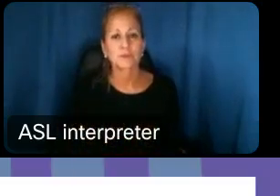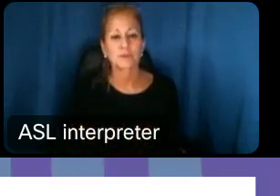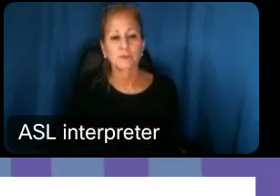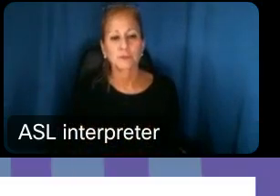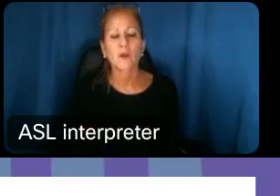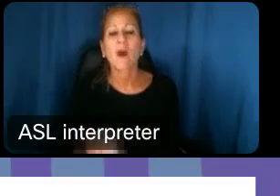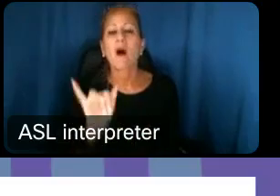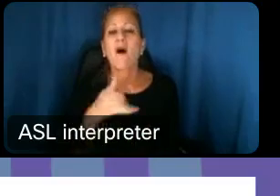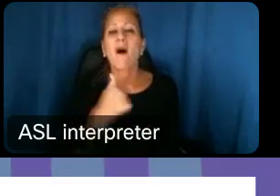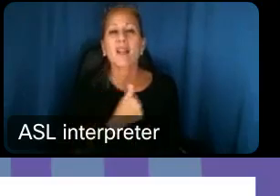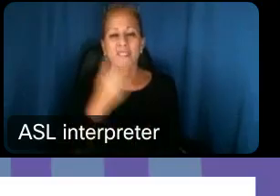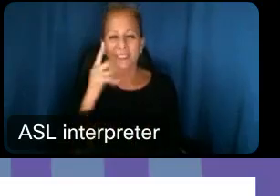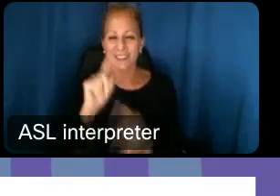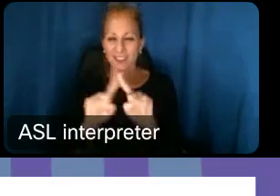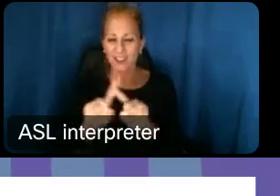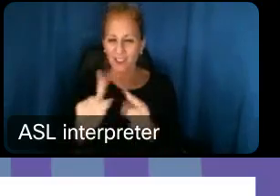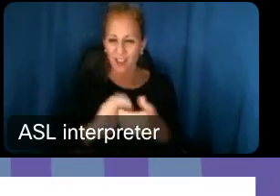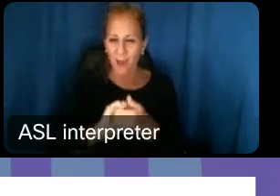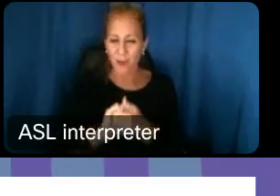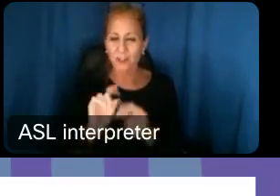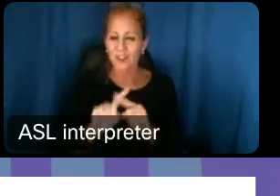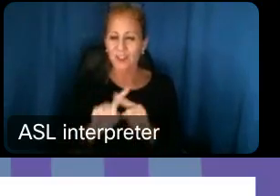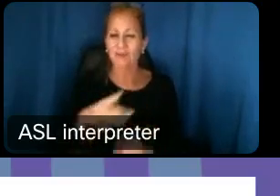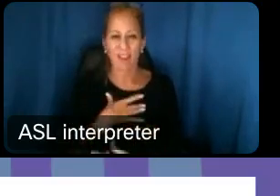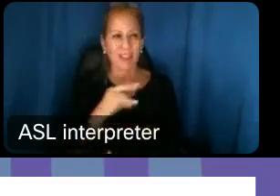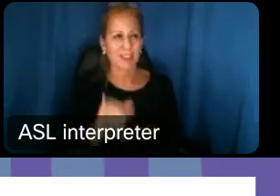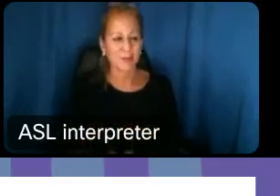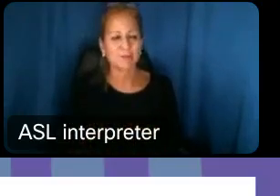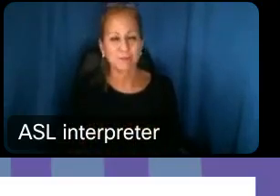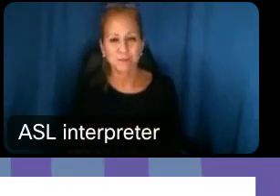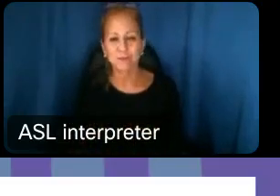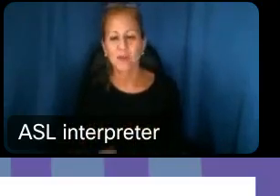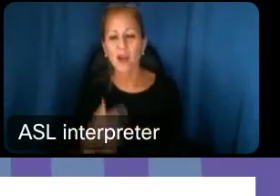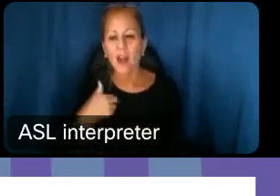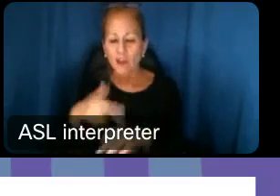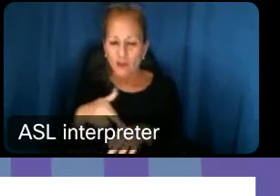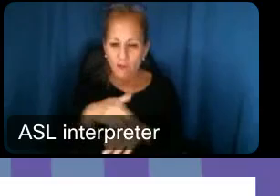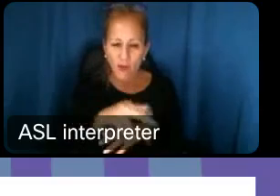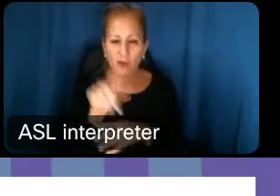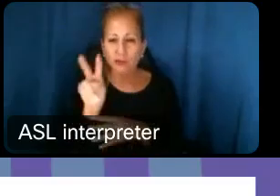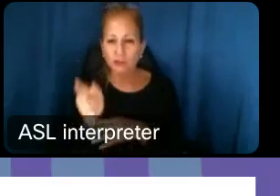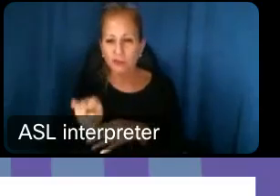Oh, I love seeing all these different types of collaboration. Having referrals,